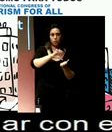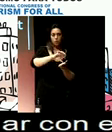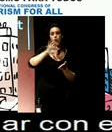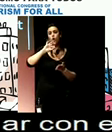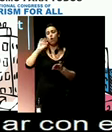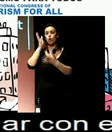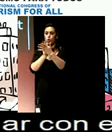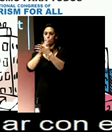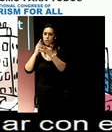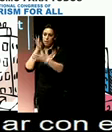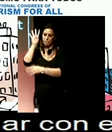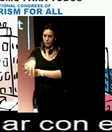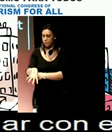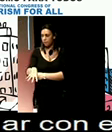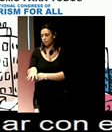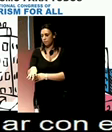support.